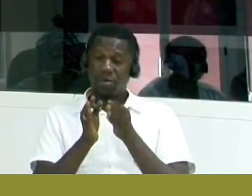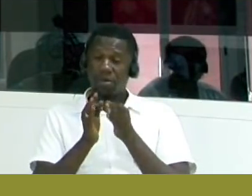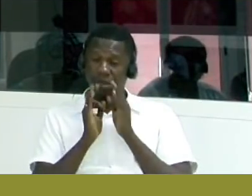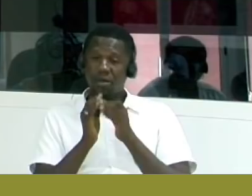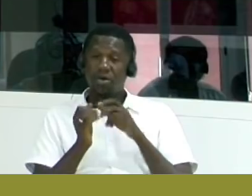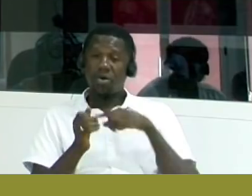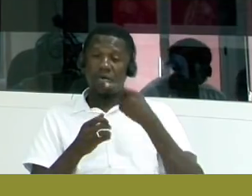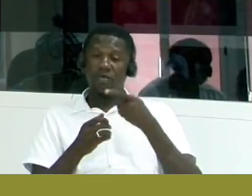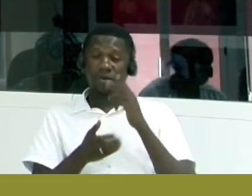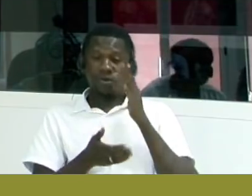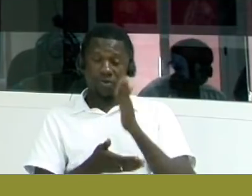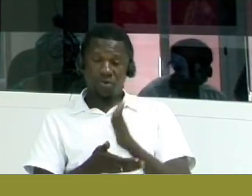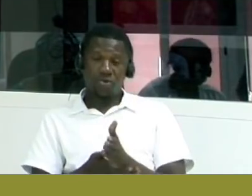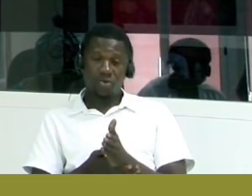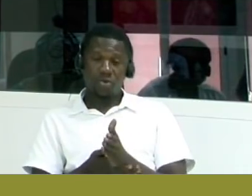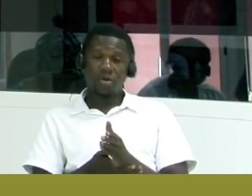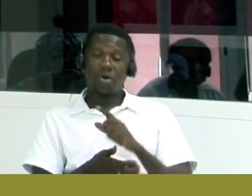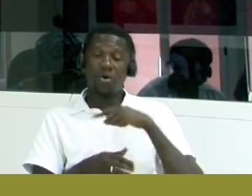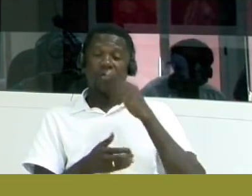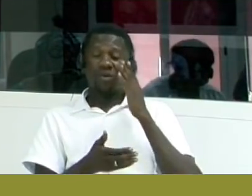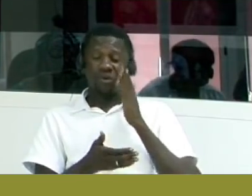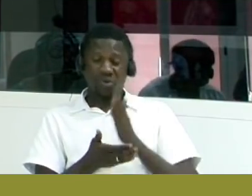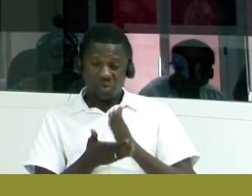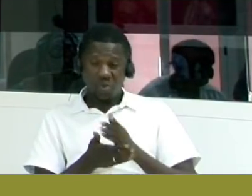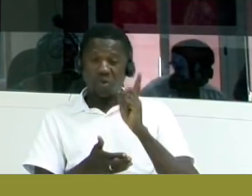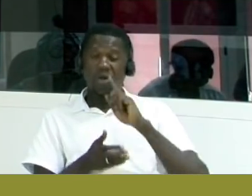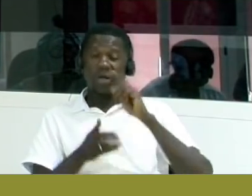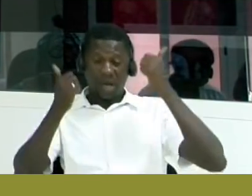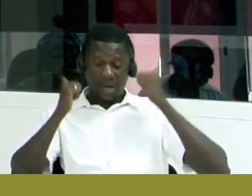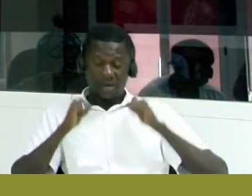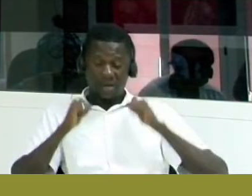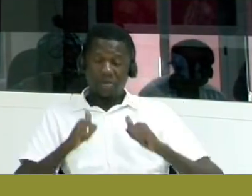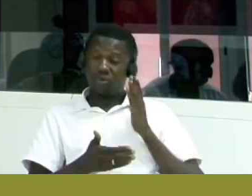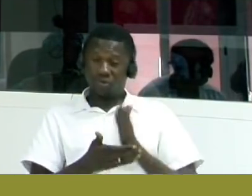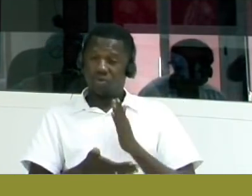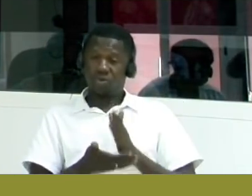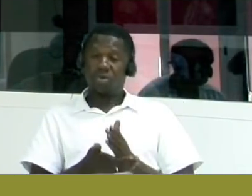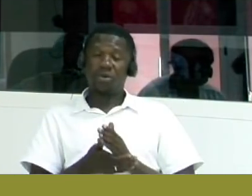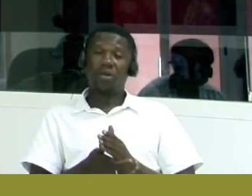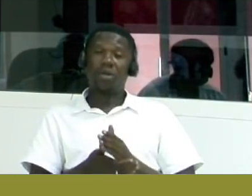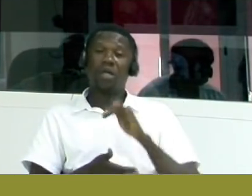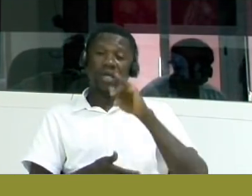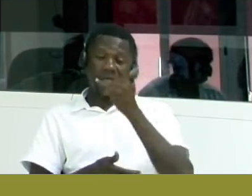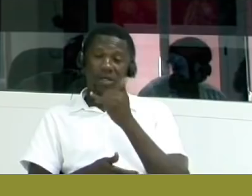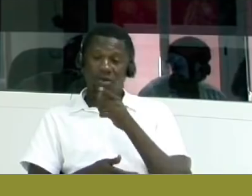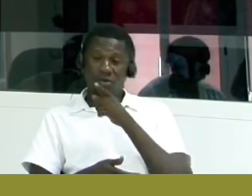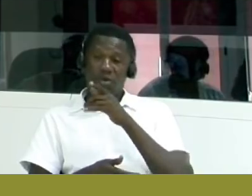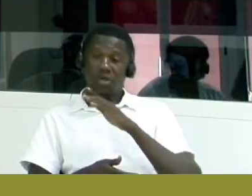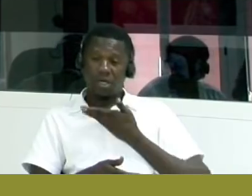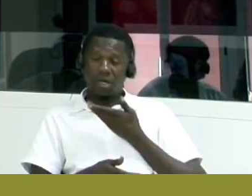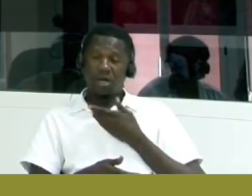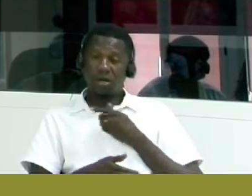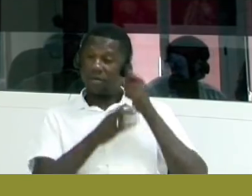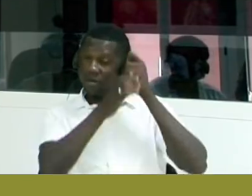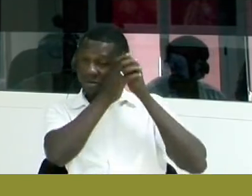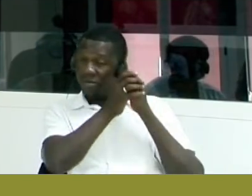the truth of exactly what has really happened. Yes, you can have an umbrella of certain